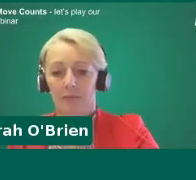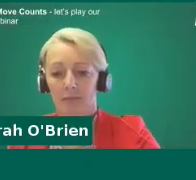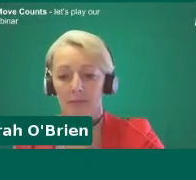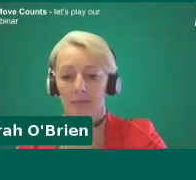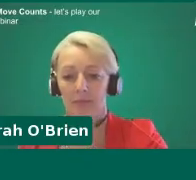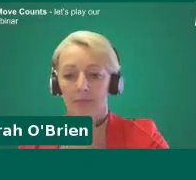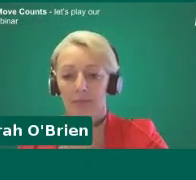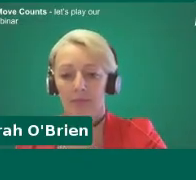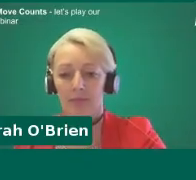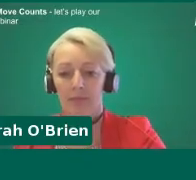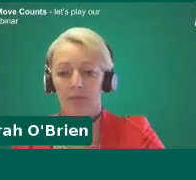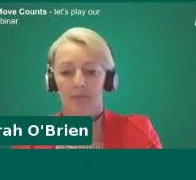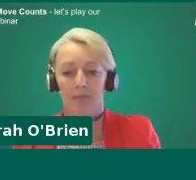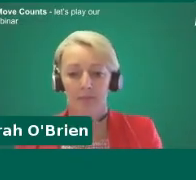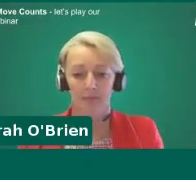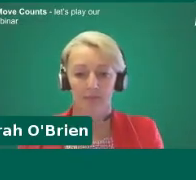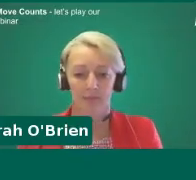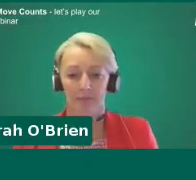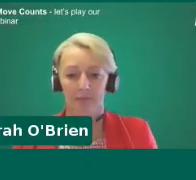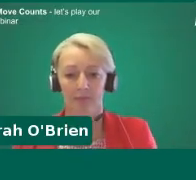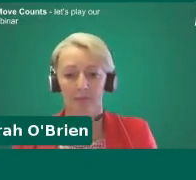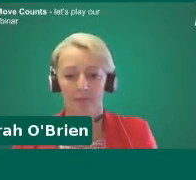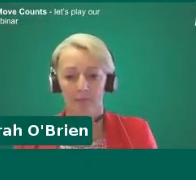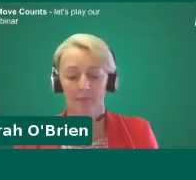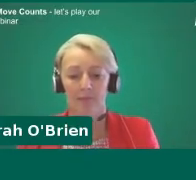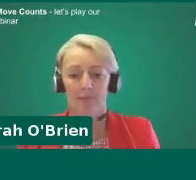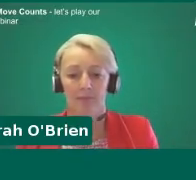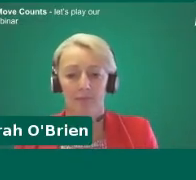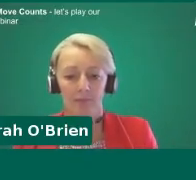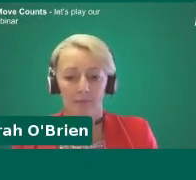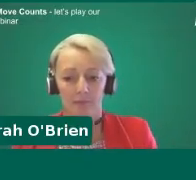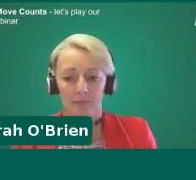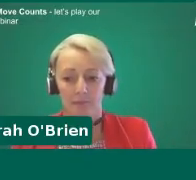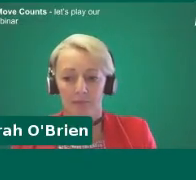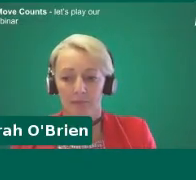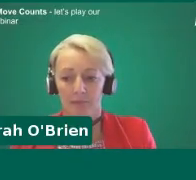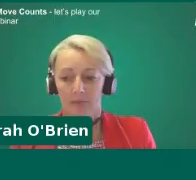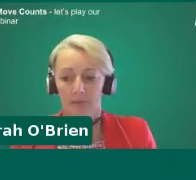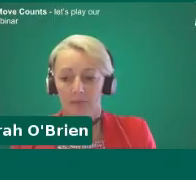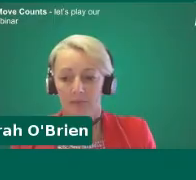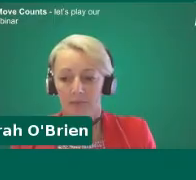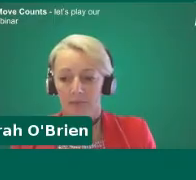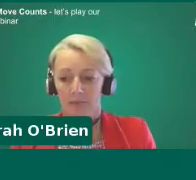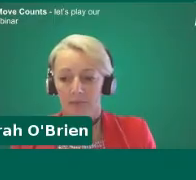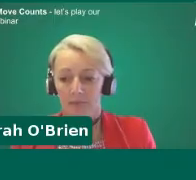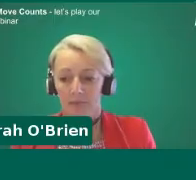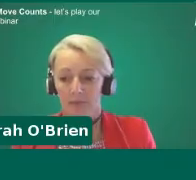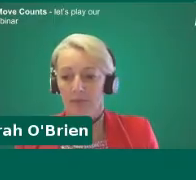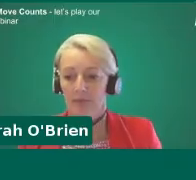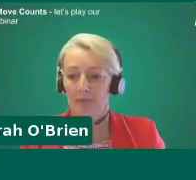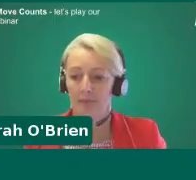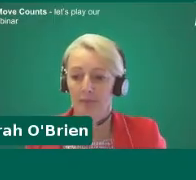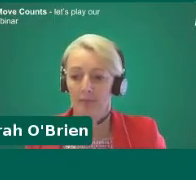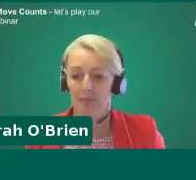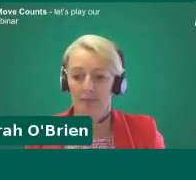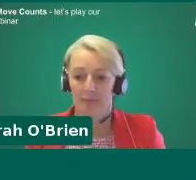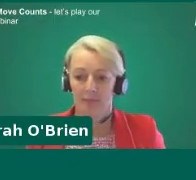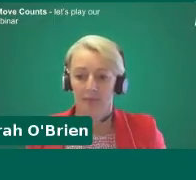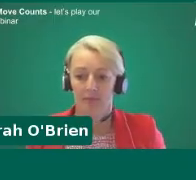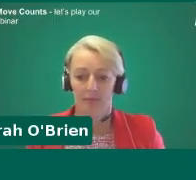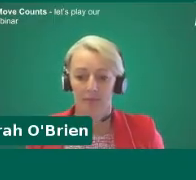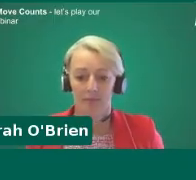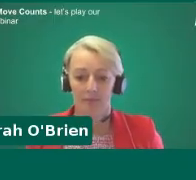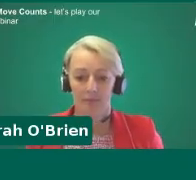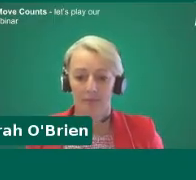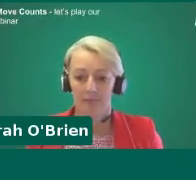stakeholders, informed by best practice on physical activity which delivers the best health benefits. The